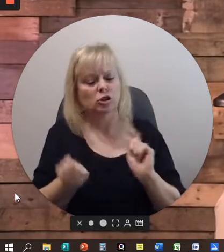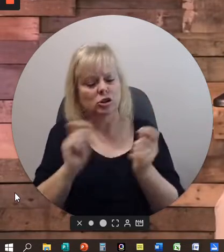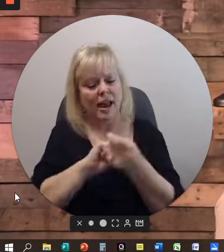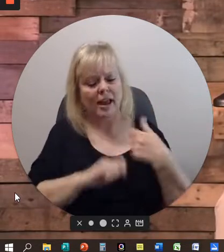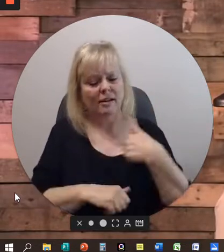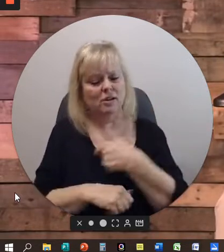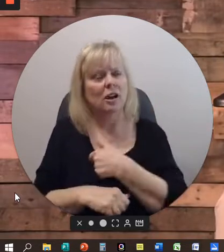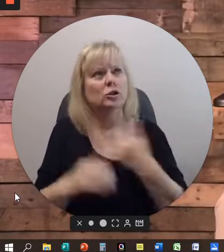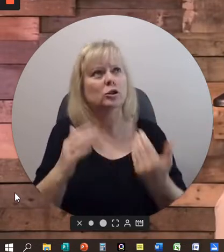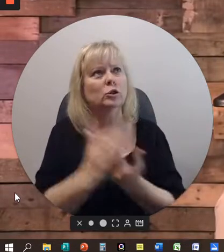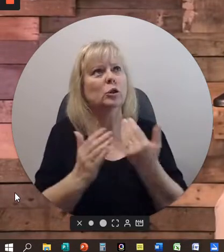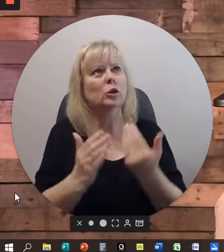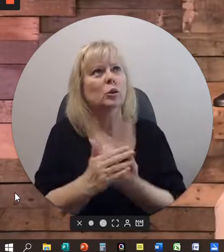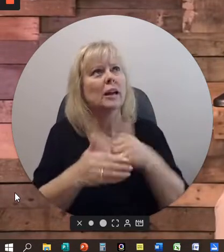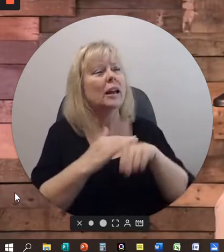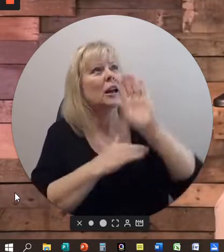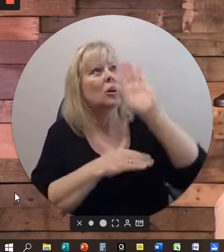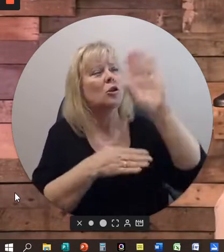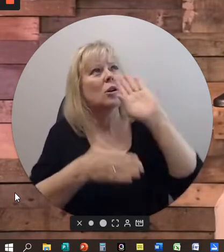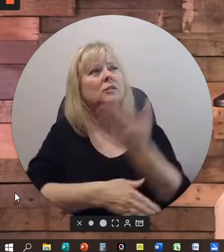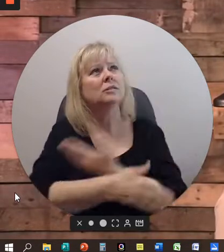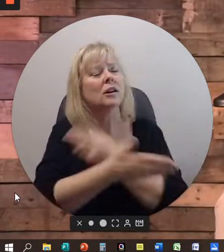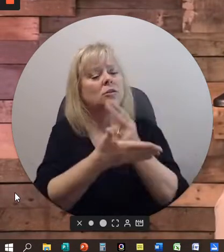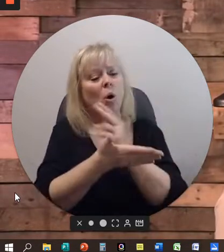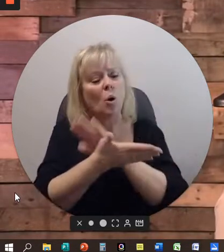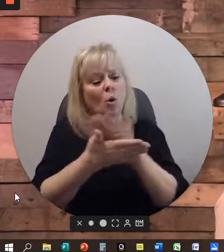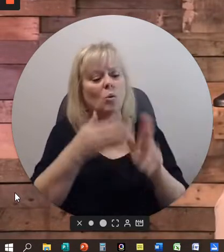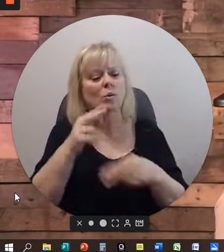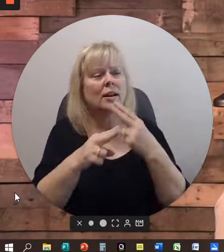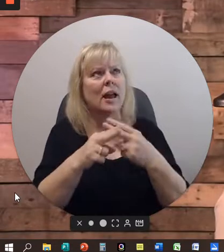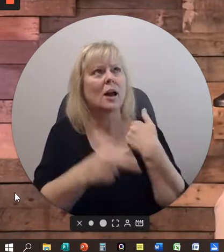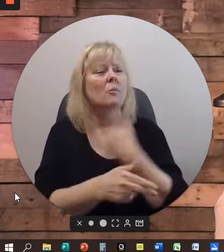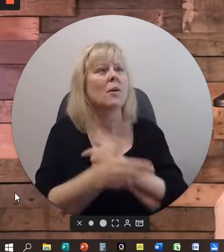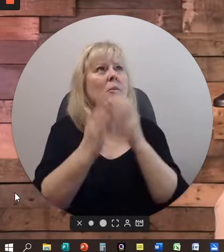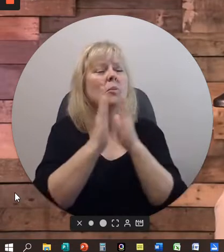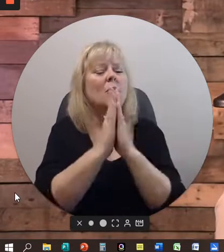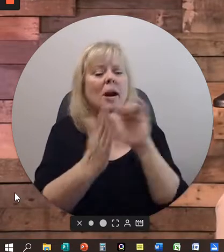Son's holy name that we pray. Amen.